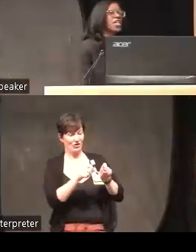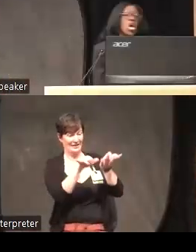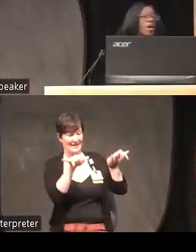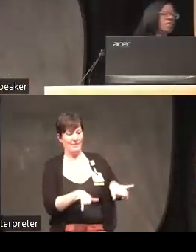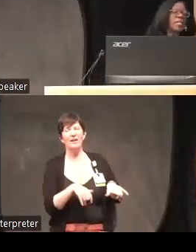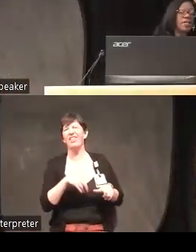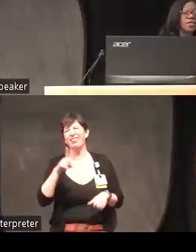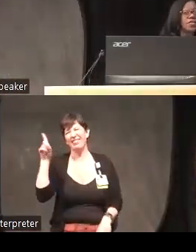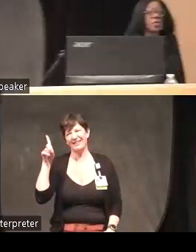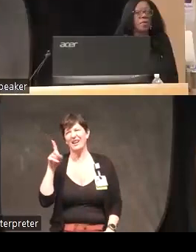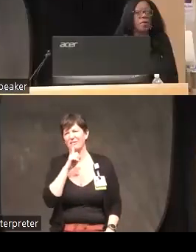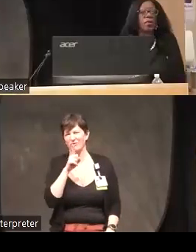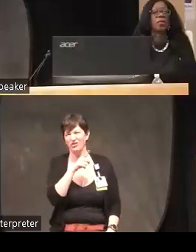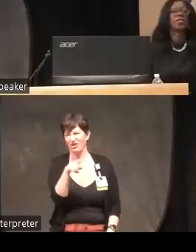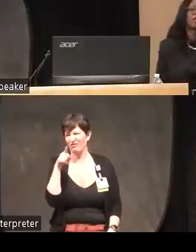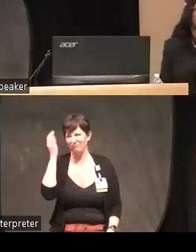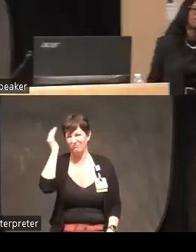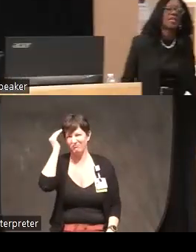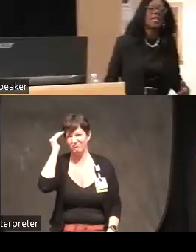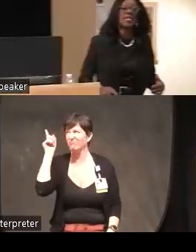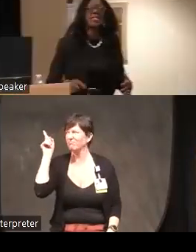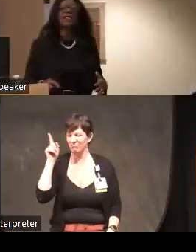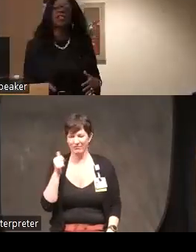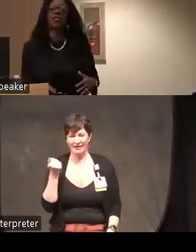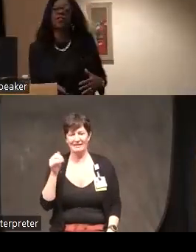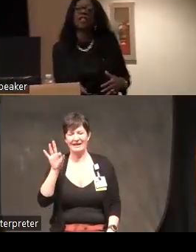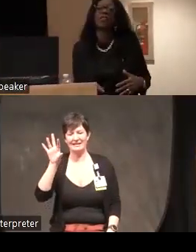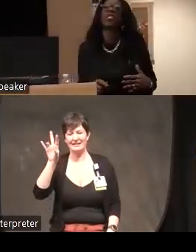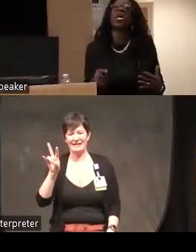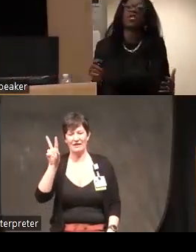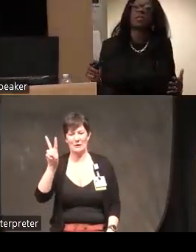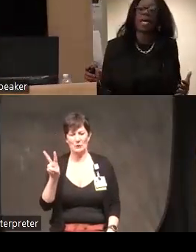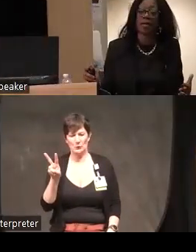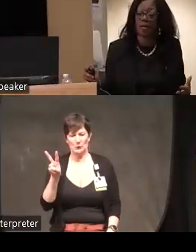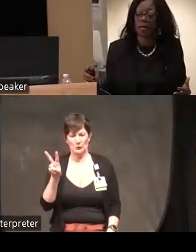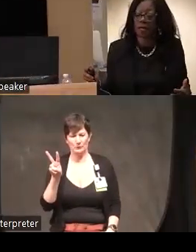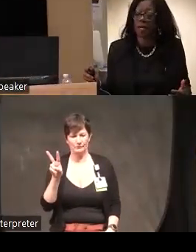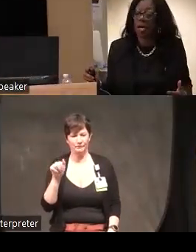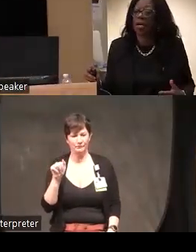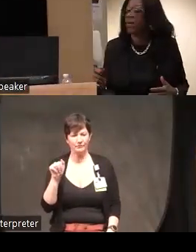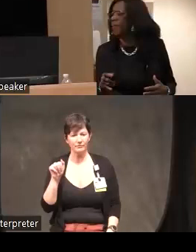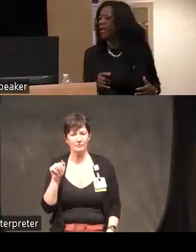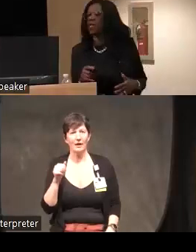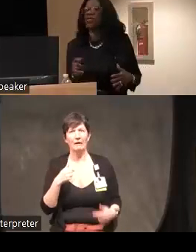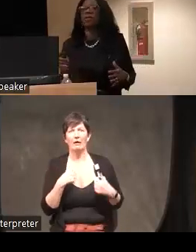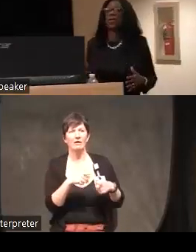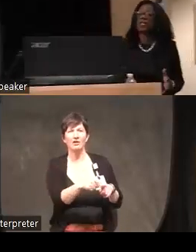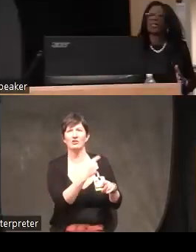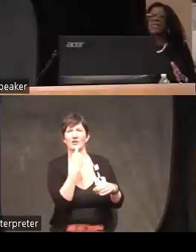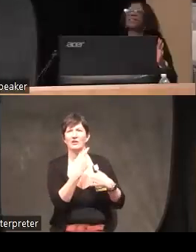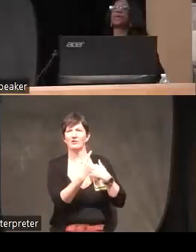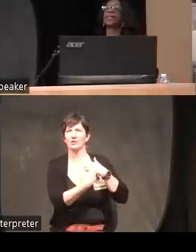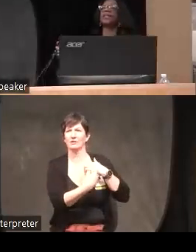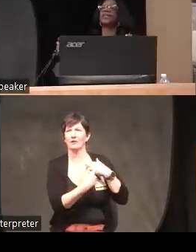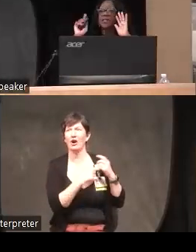experiment. I know everybody knows this experiment where there was 1972, symphonies were largely men. Okay, hurry up. Largely men, and we did